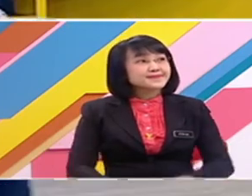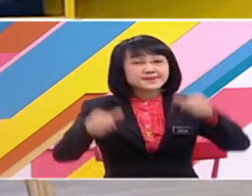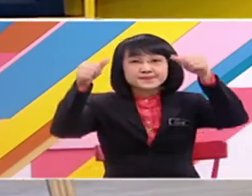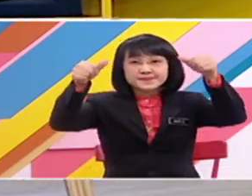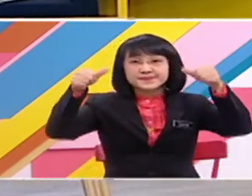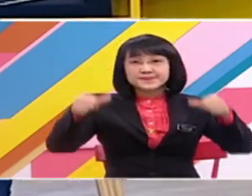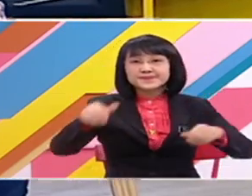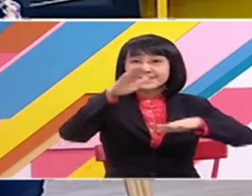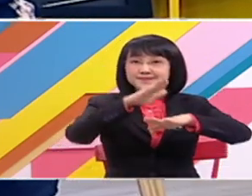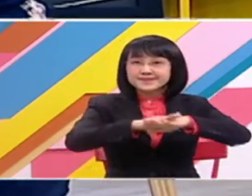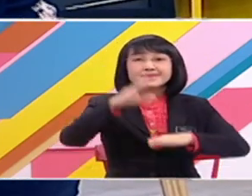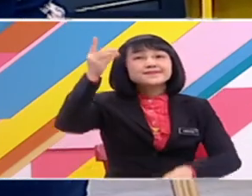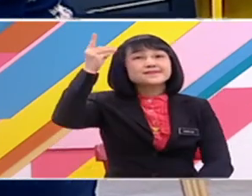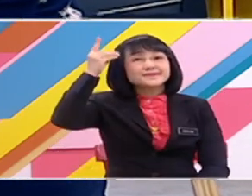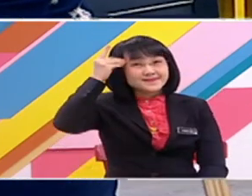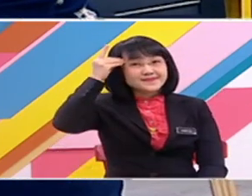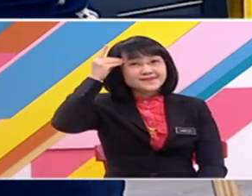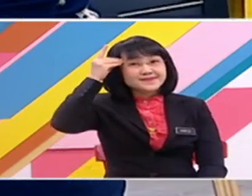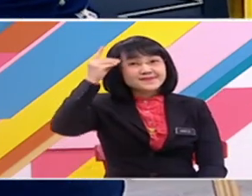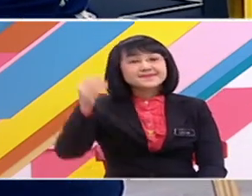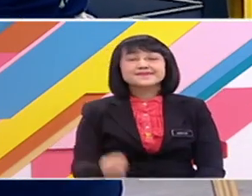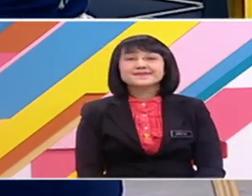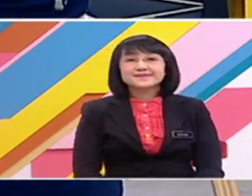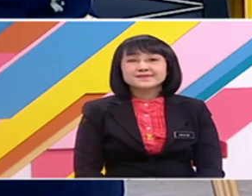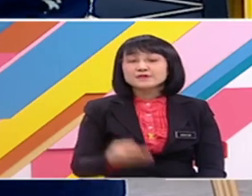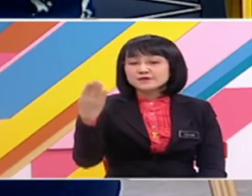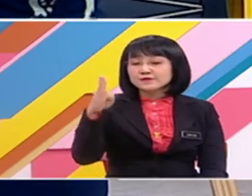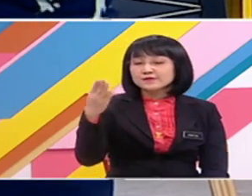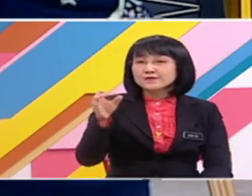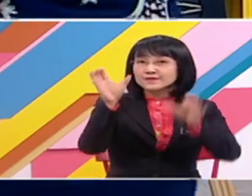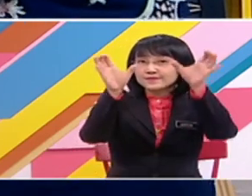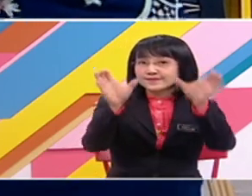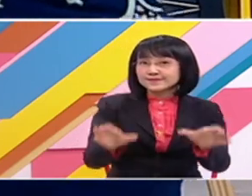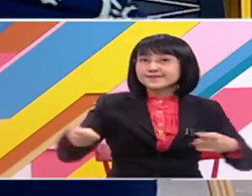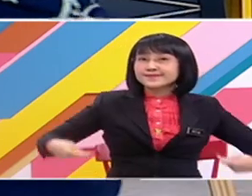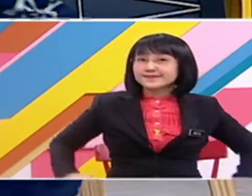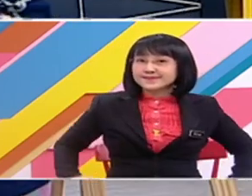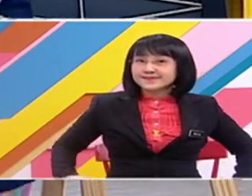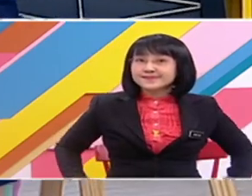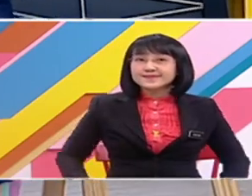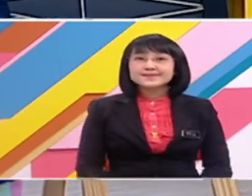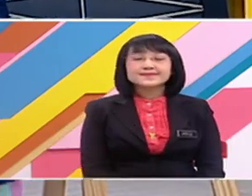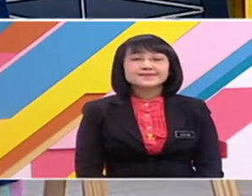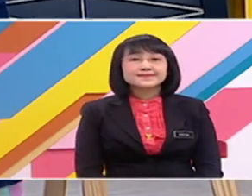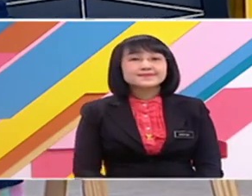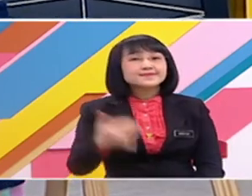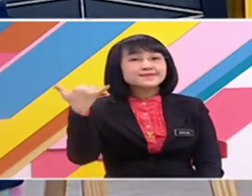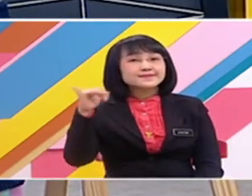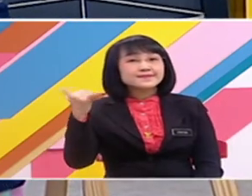Dane. Okay, this is a blue trousers. Okay. And this is a